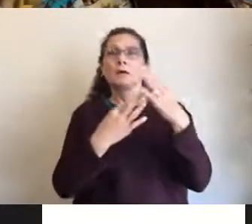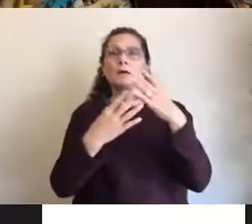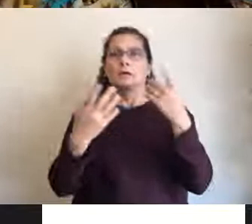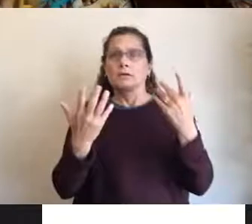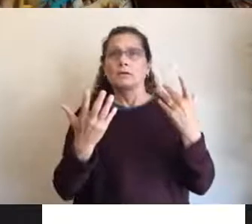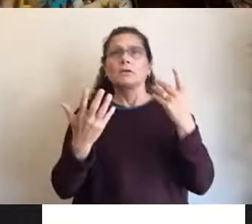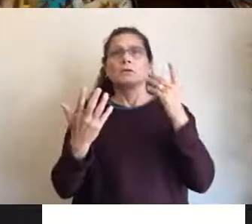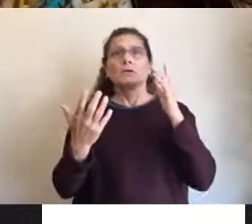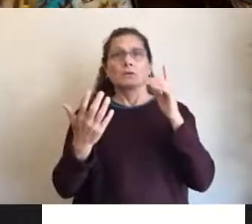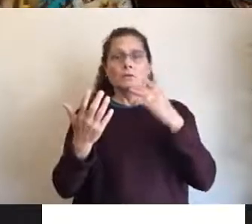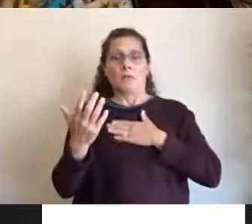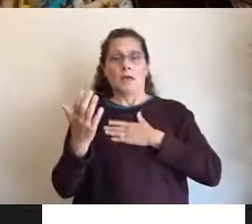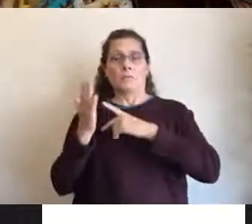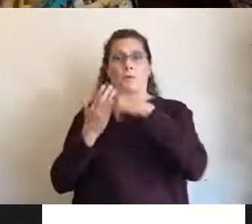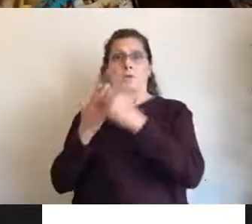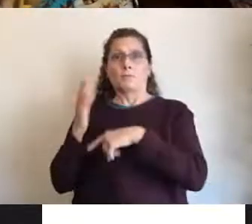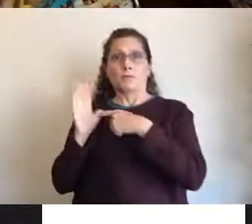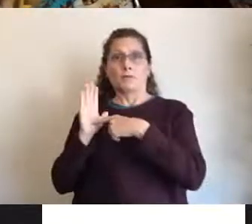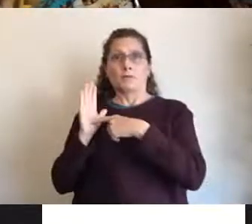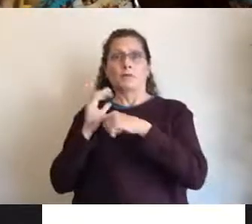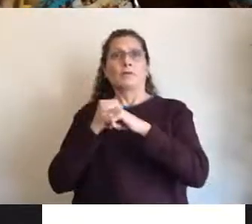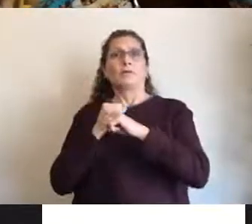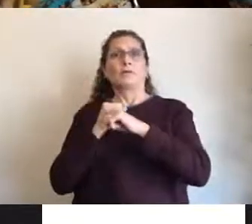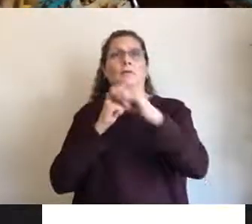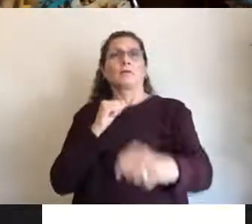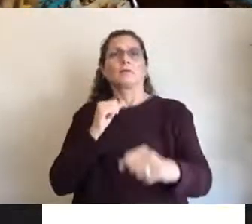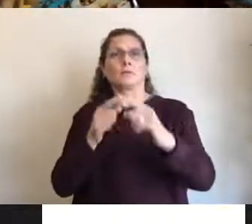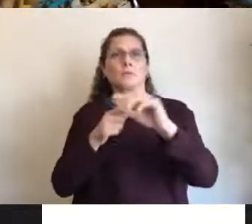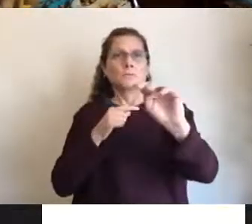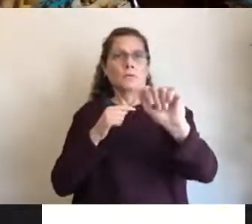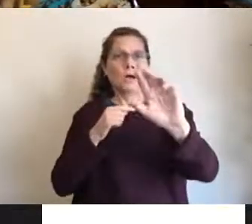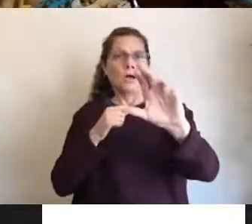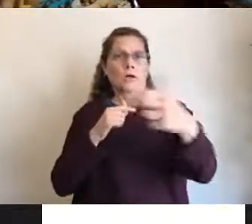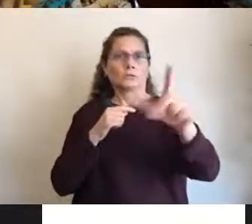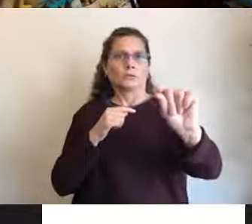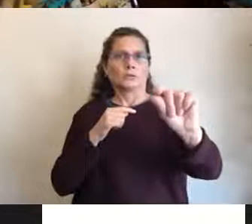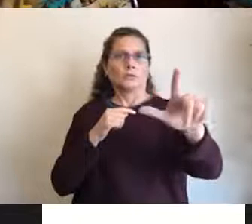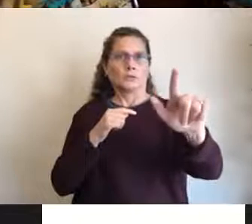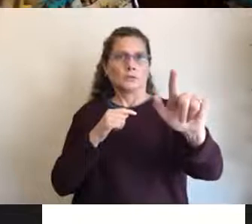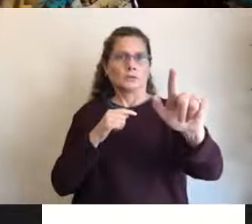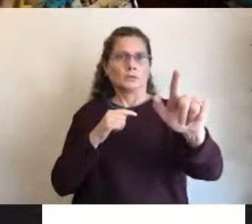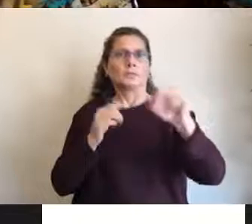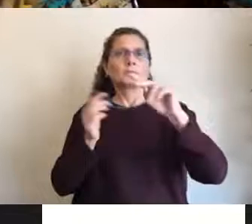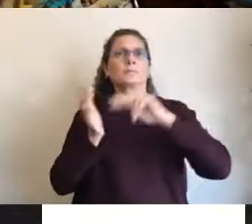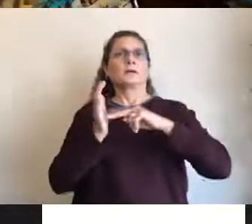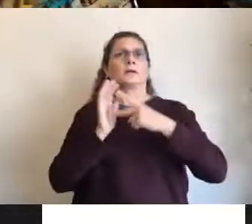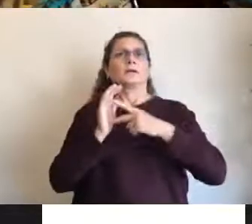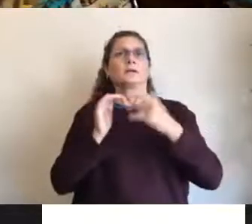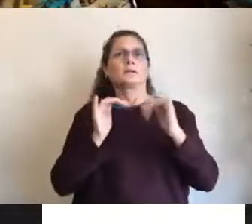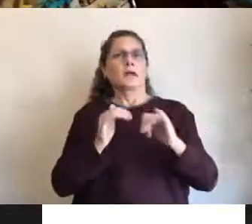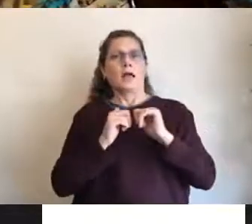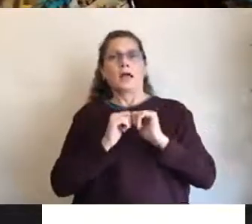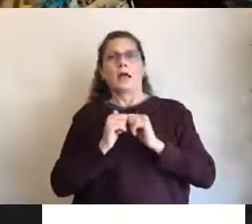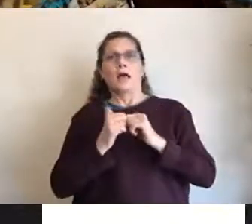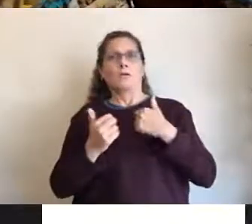We've consulted with the Milwaukee Health Department's Moving Milwaukee Forward guidelines and the business community to balance out the needs of our businesses and